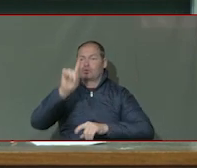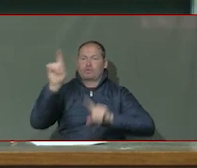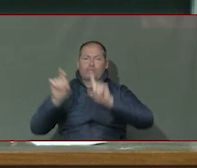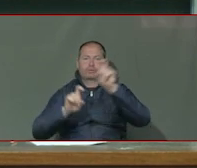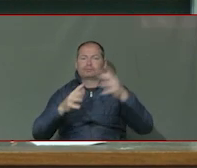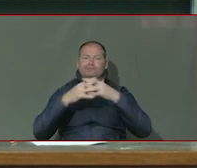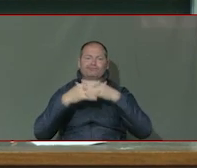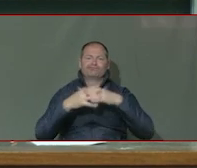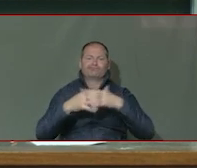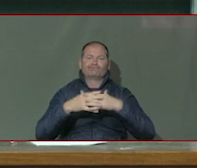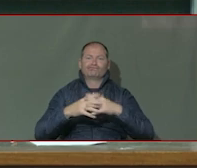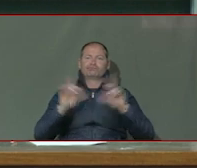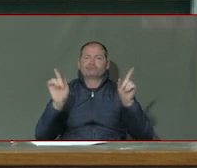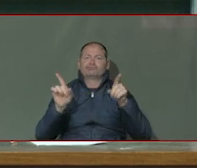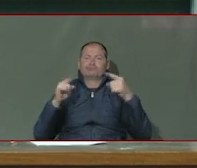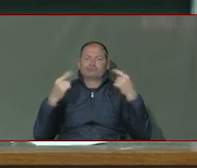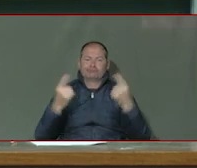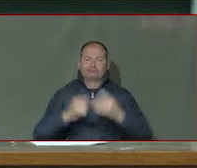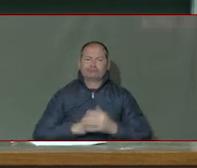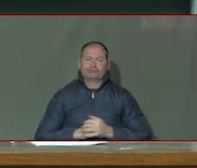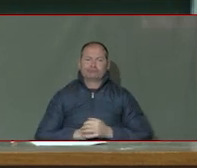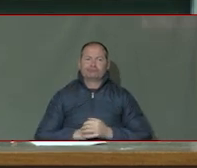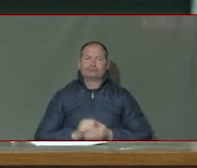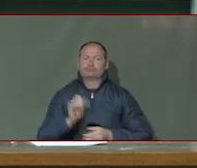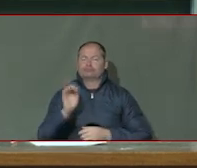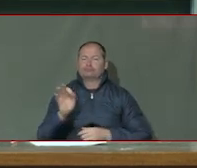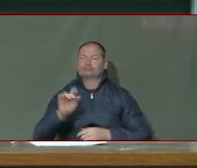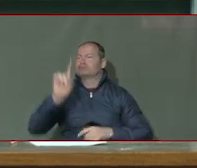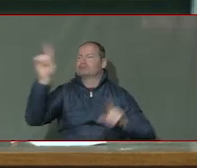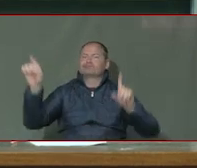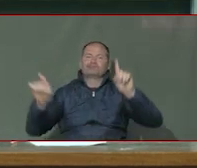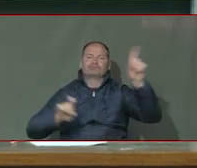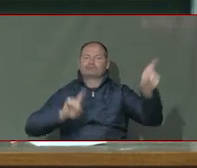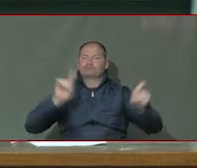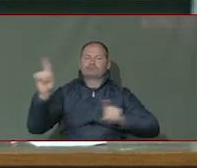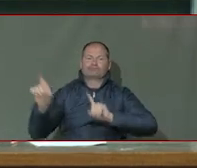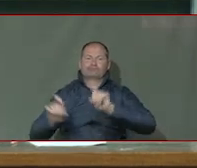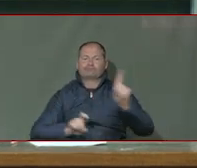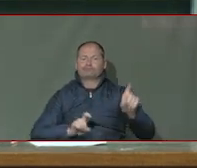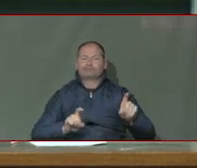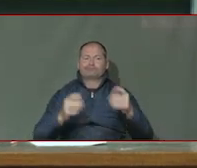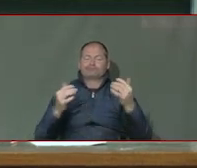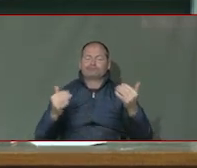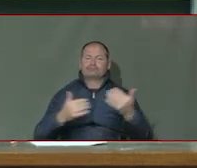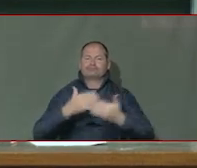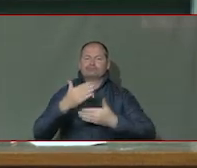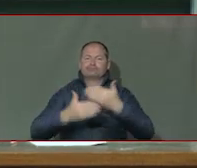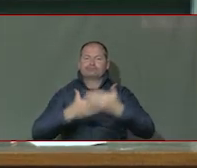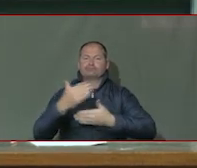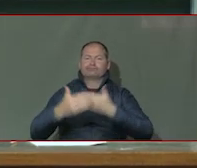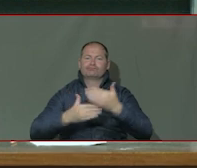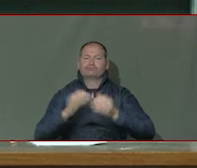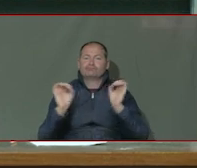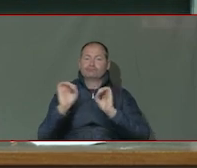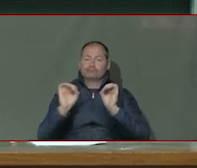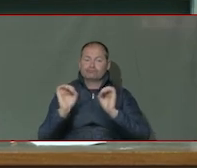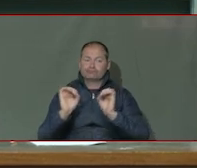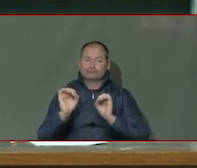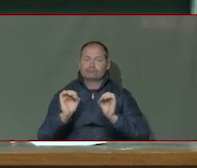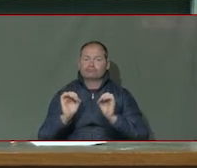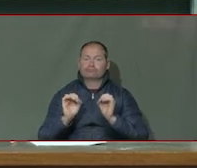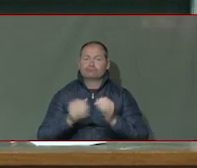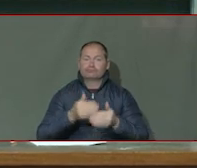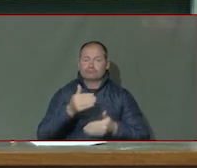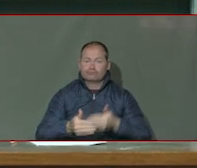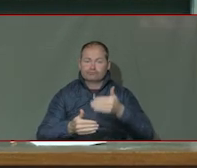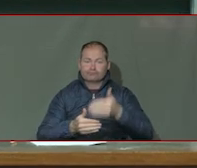are going to just at random ask certain things where there's no sequence or order